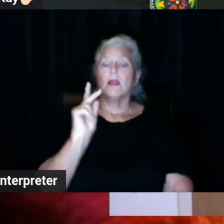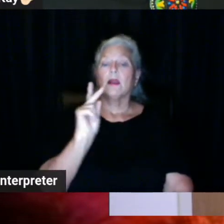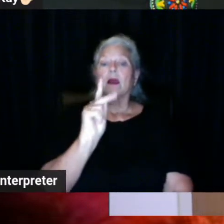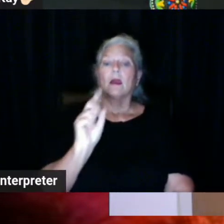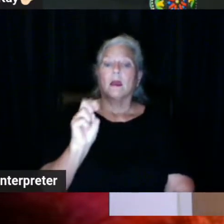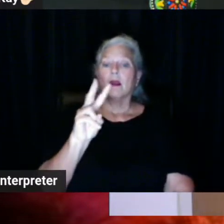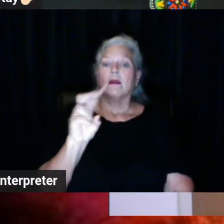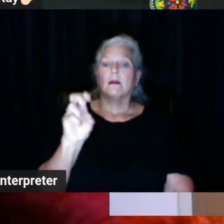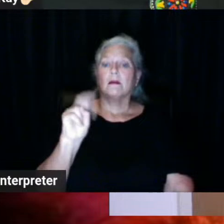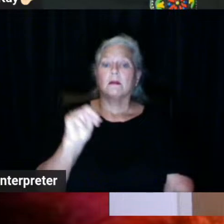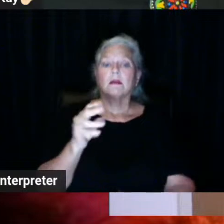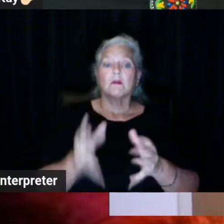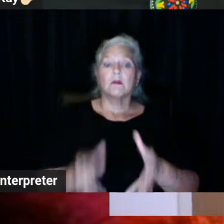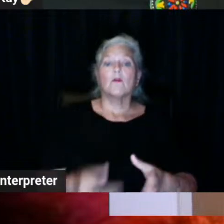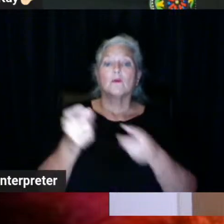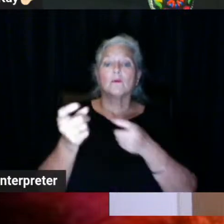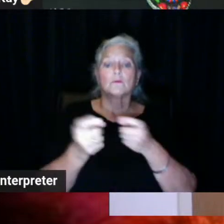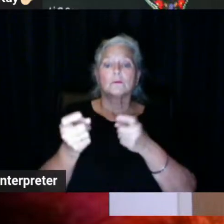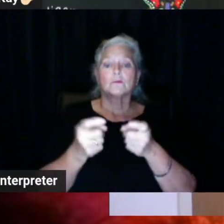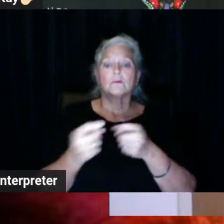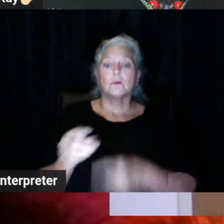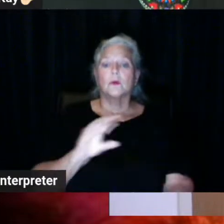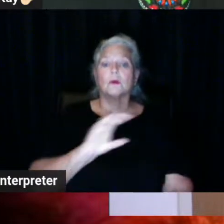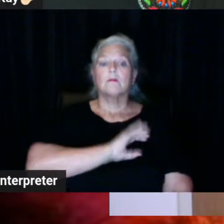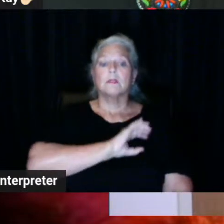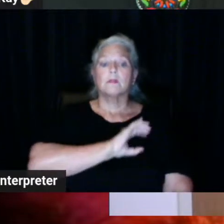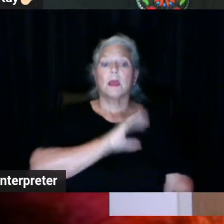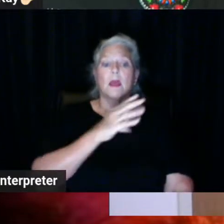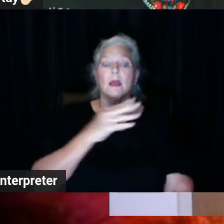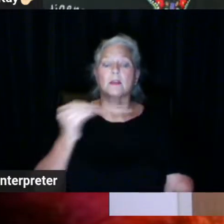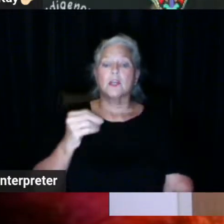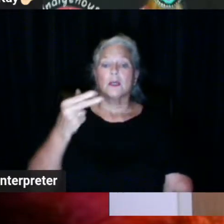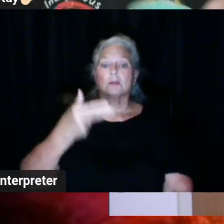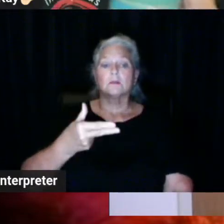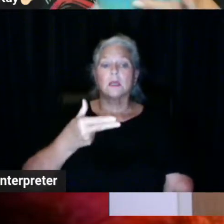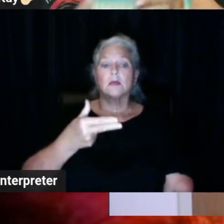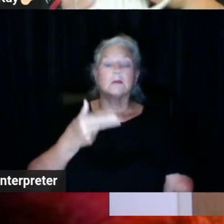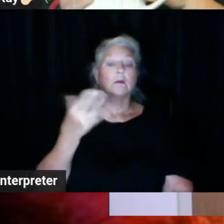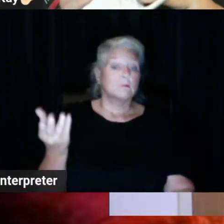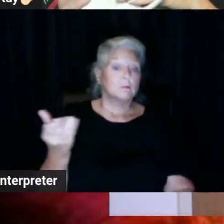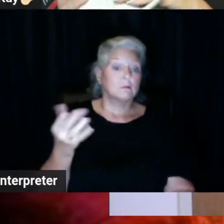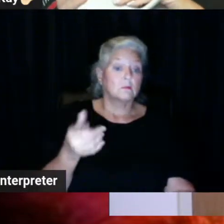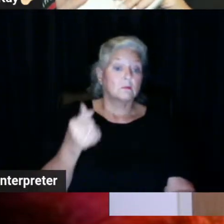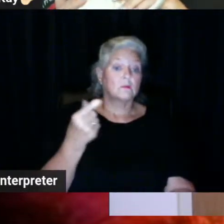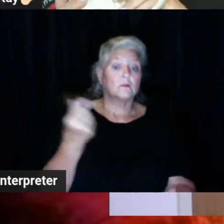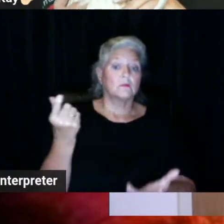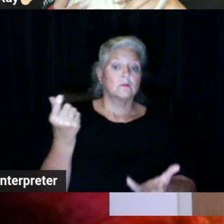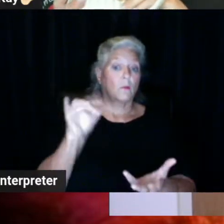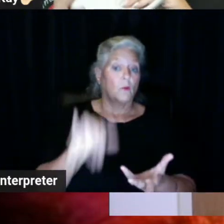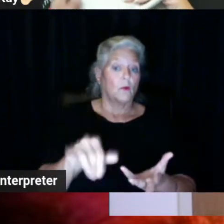they ever recovered? Was there any disciplinary